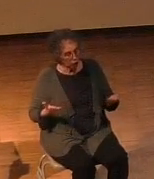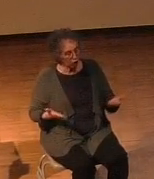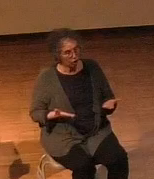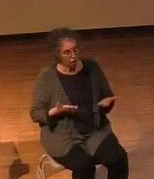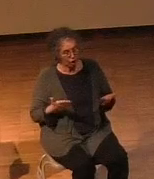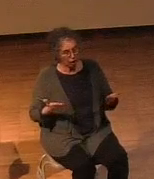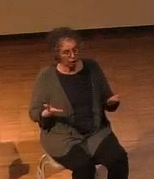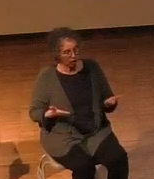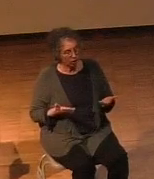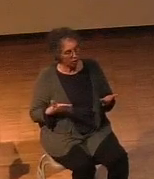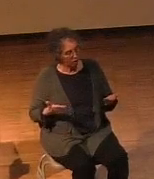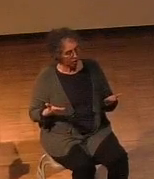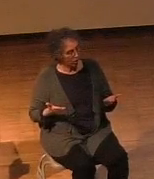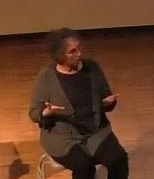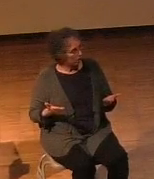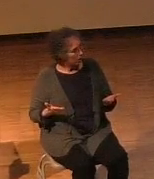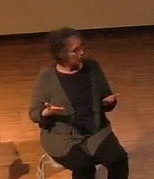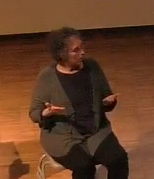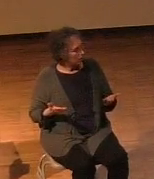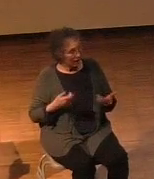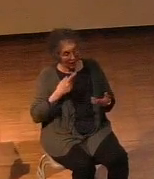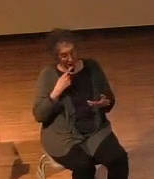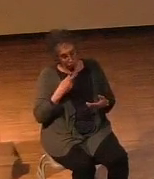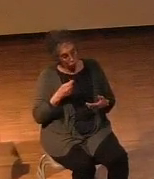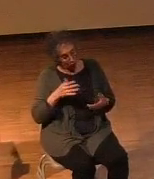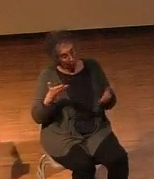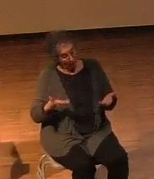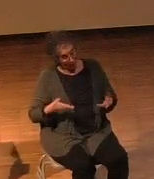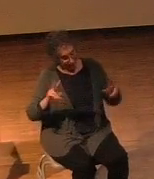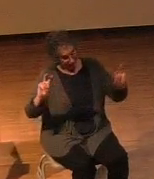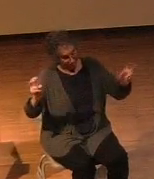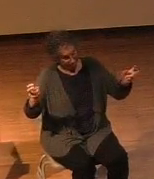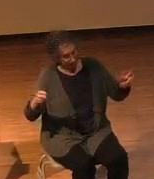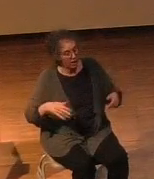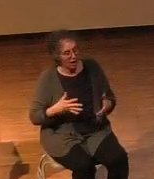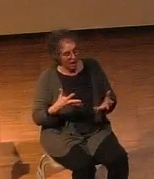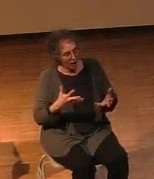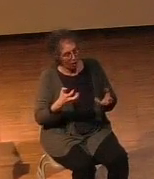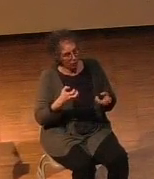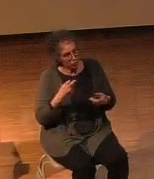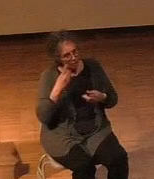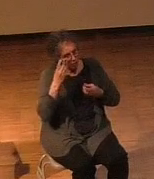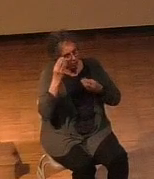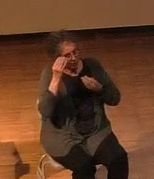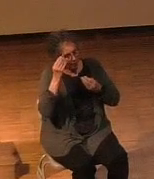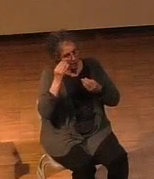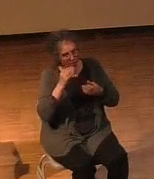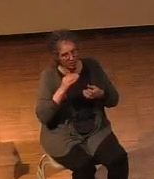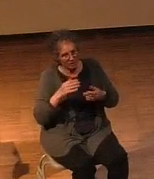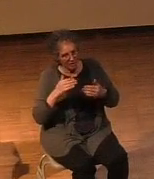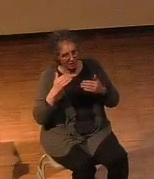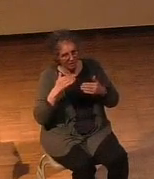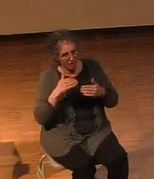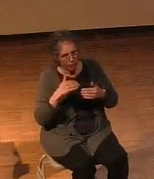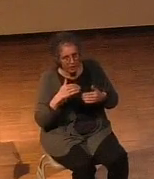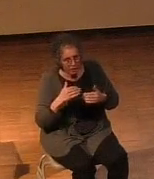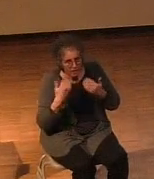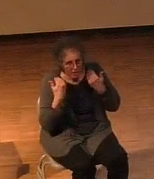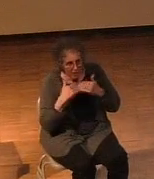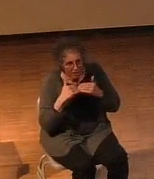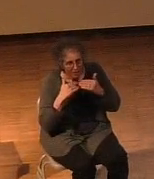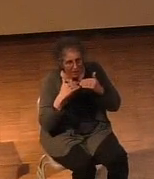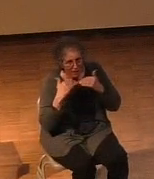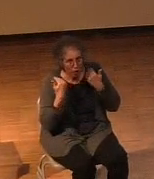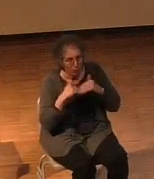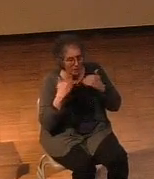exist. I told you I'm a hippie. I just want you to think about the peace, love, the happiness, the